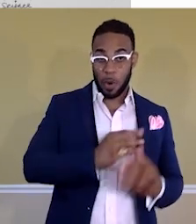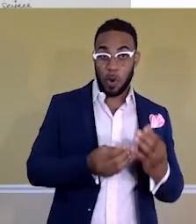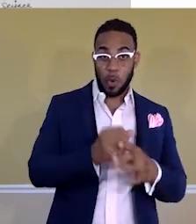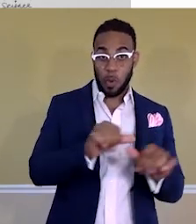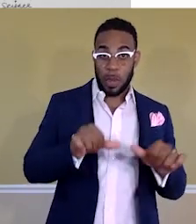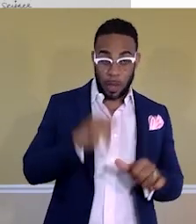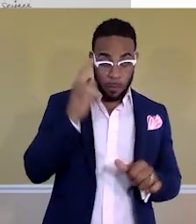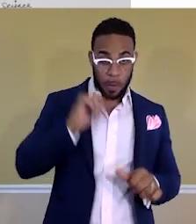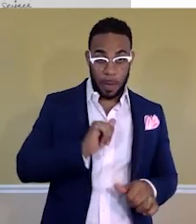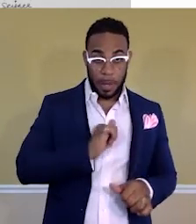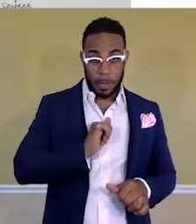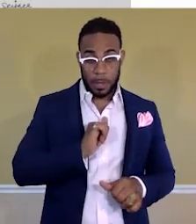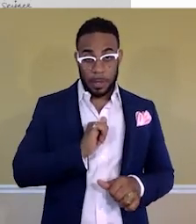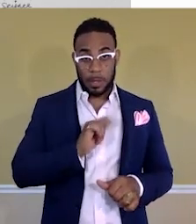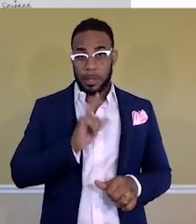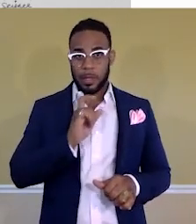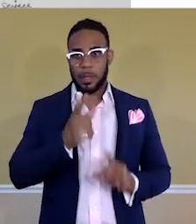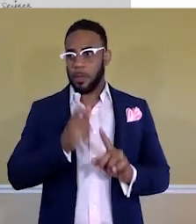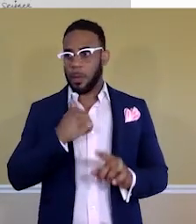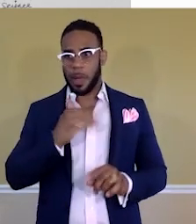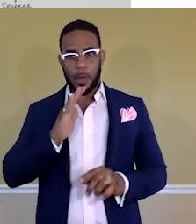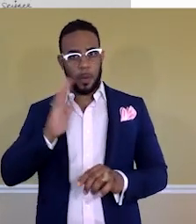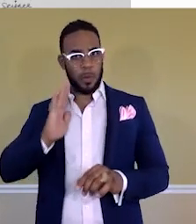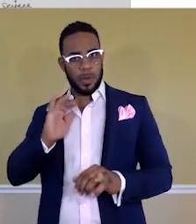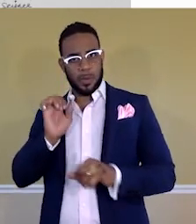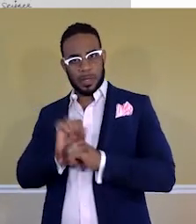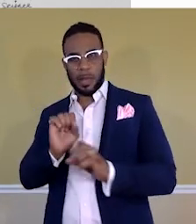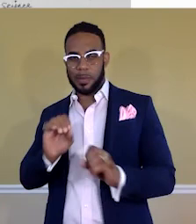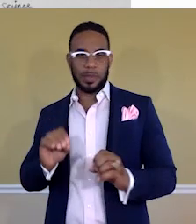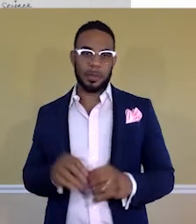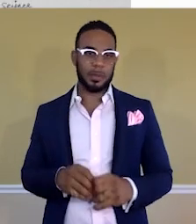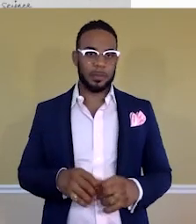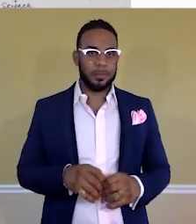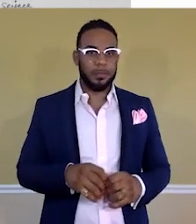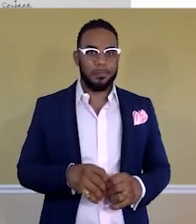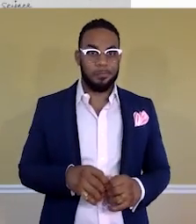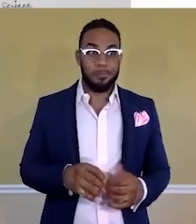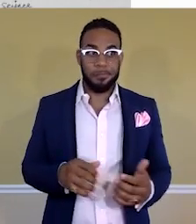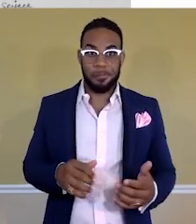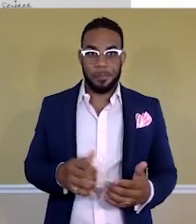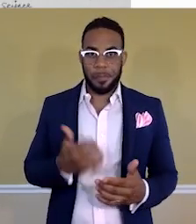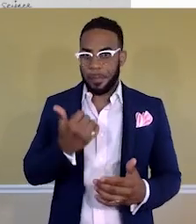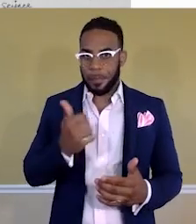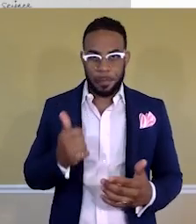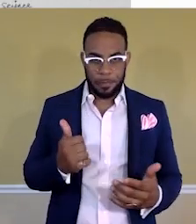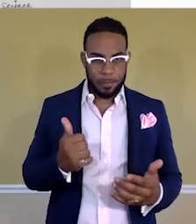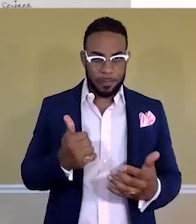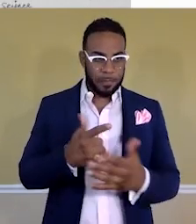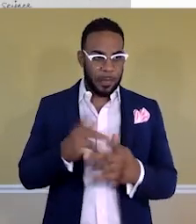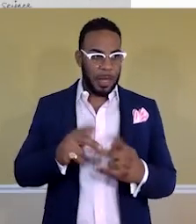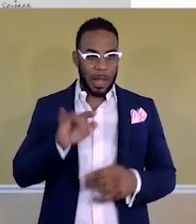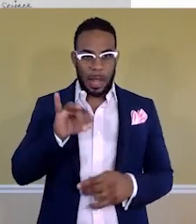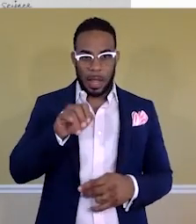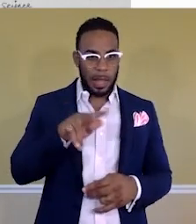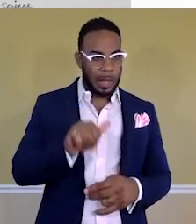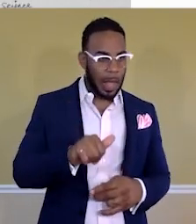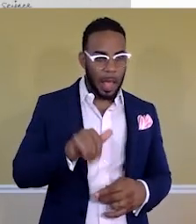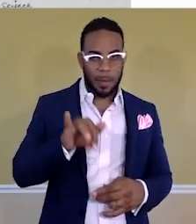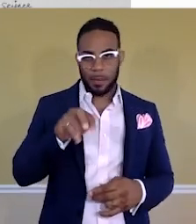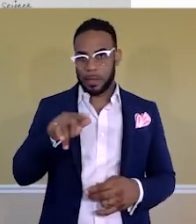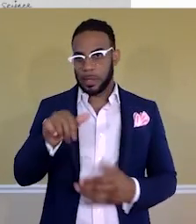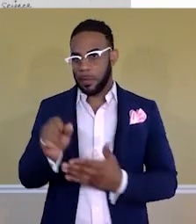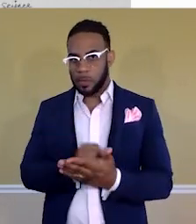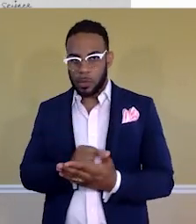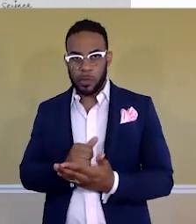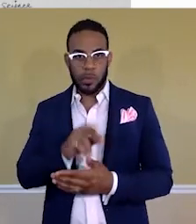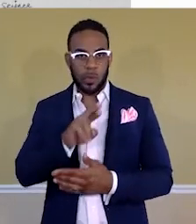growth areas for myself. This is from my previous job. So It includes things like Java, JavaScript,